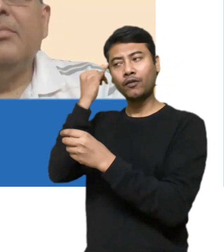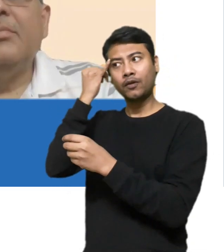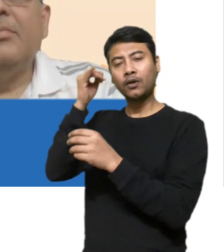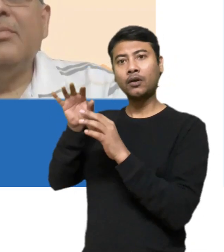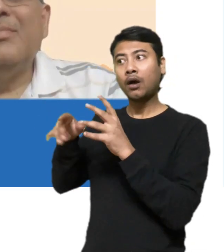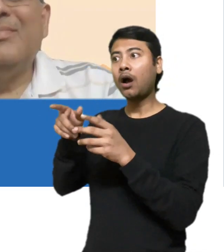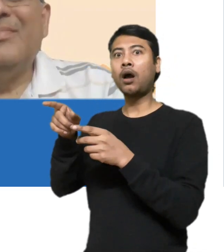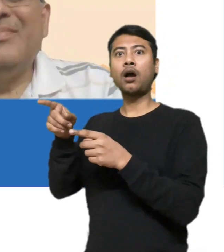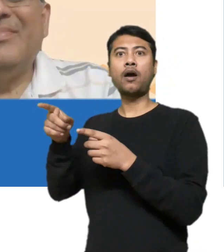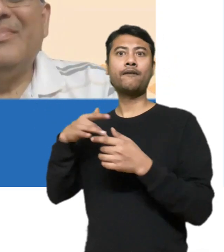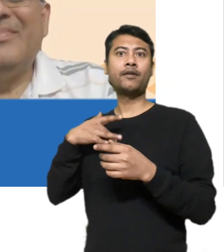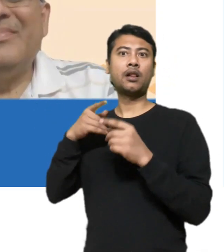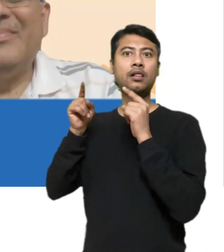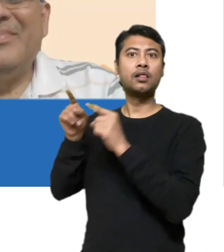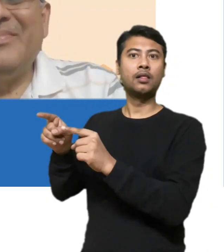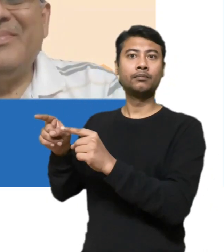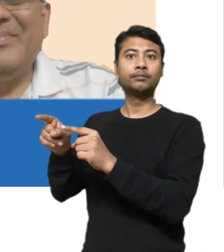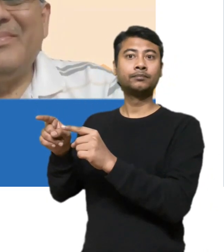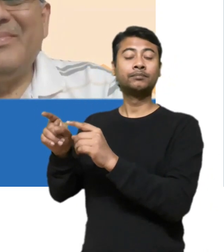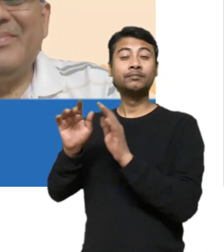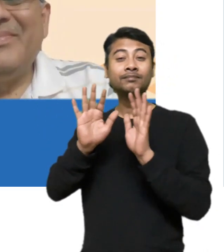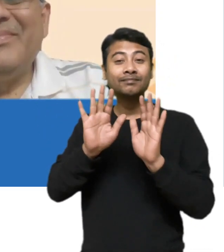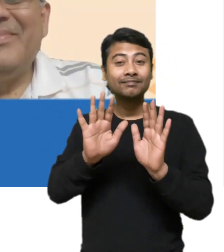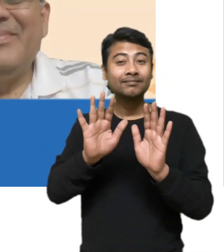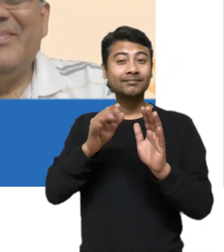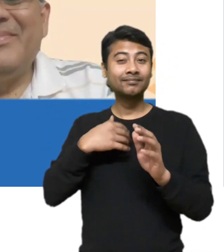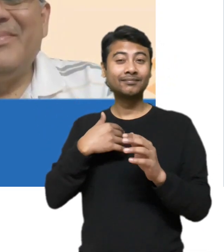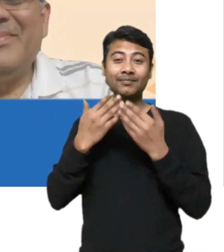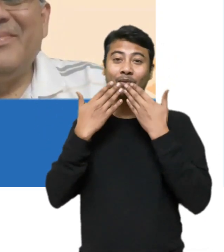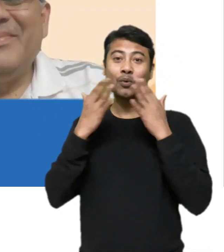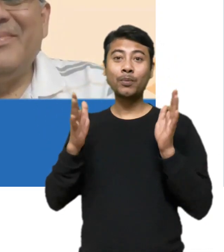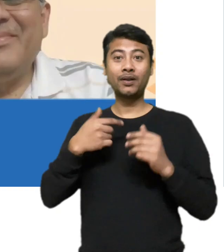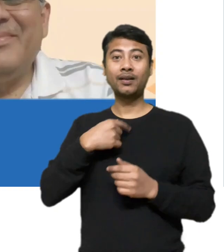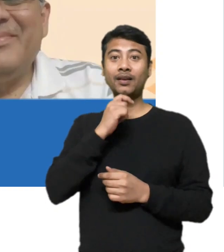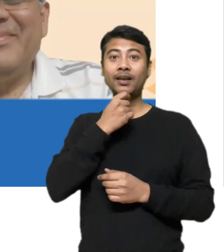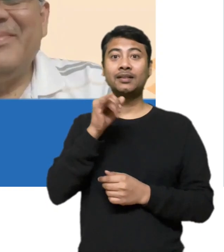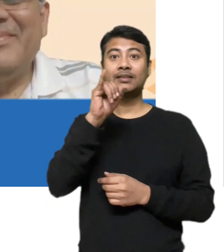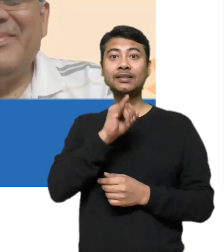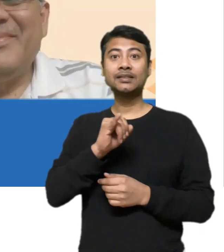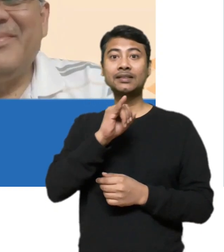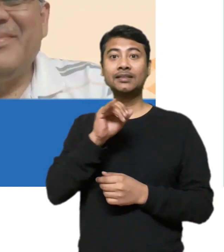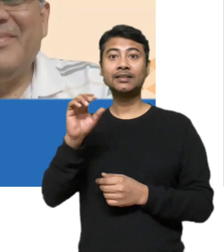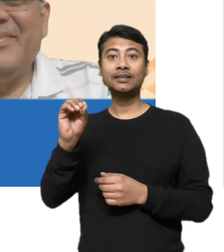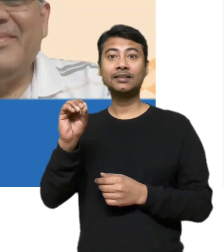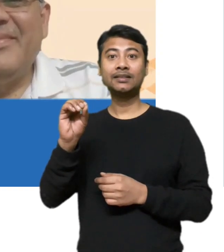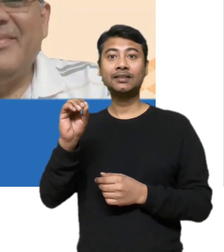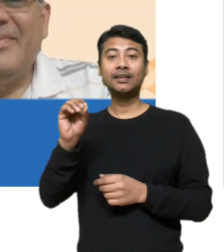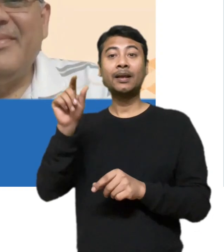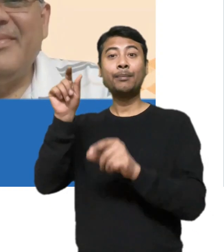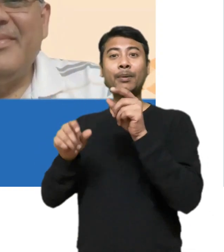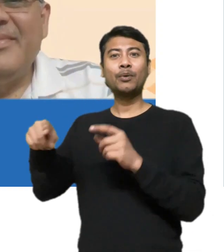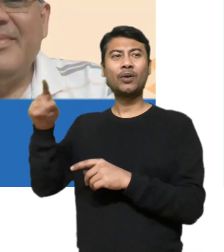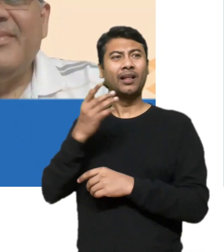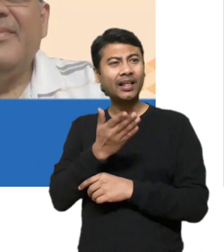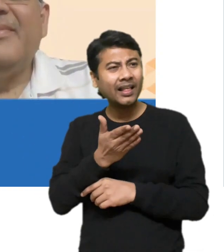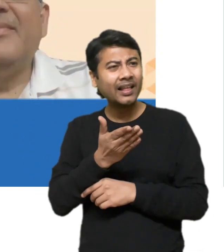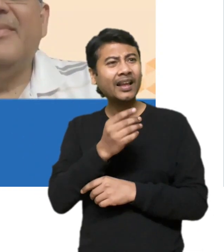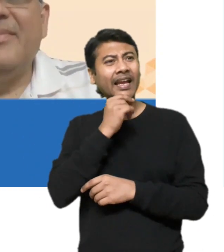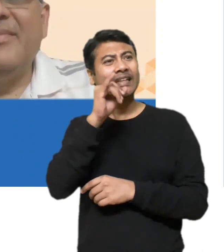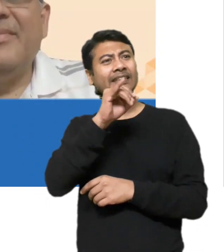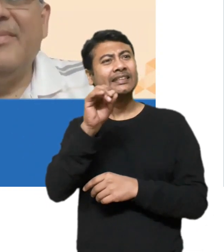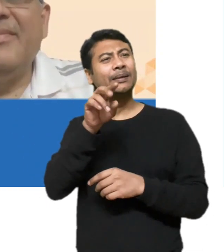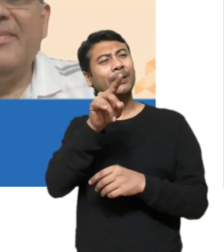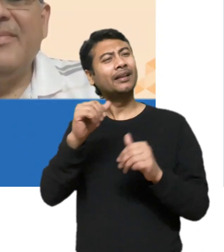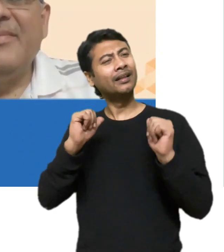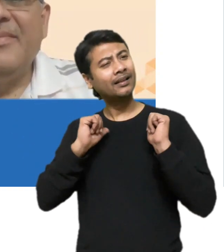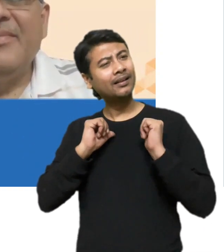60 now, and everybody laughs at me. It's like when everyone is thinking of retiring, you're doing a startup. And I feel blessed to